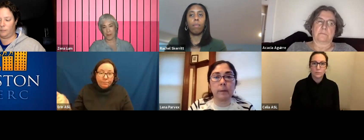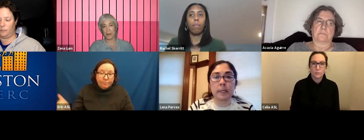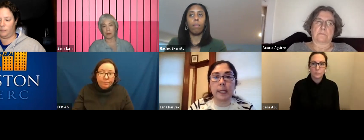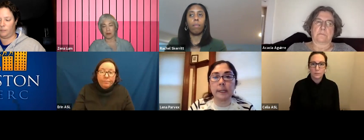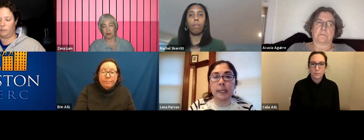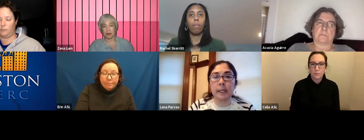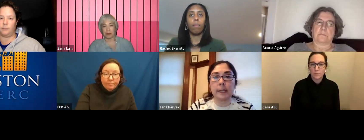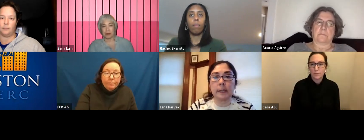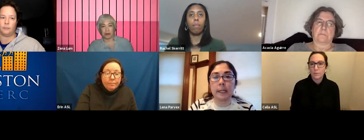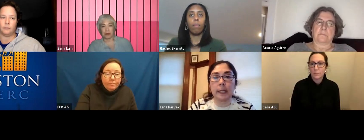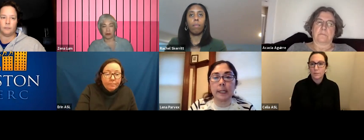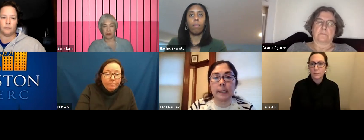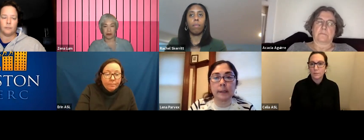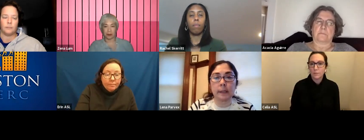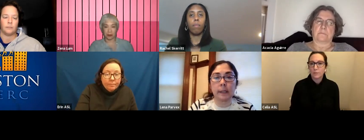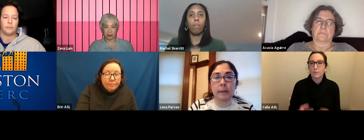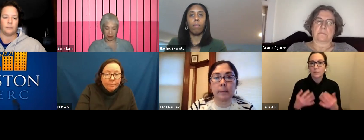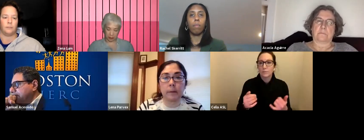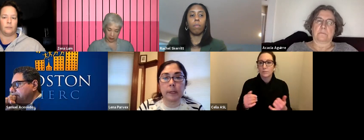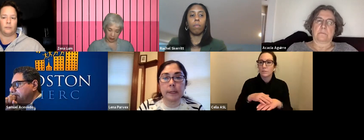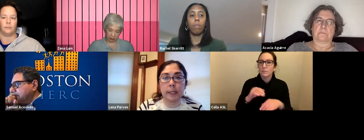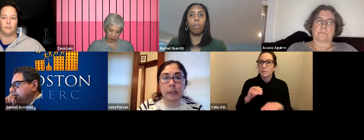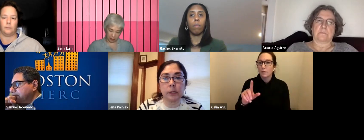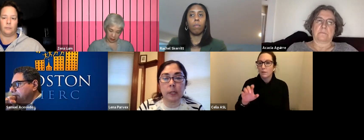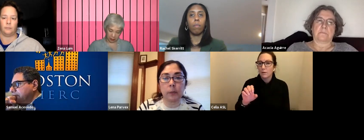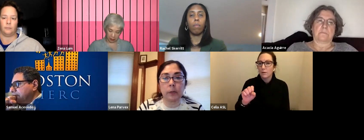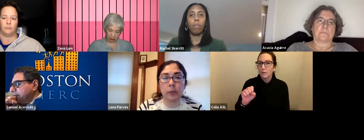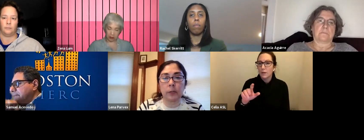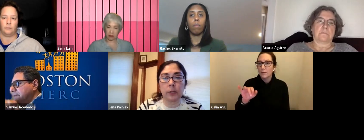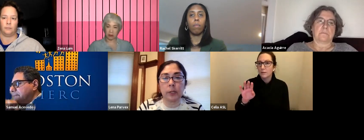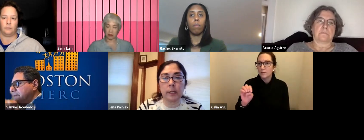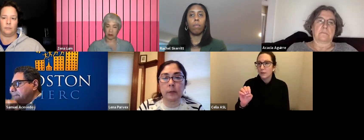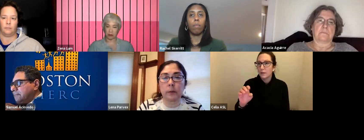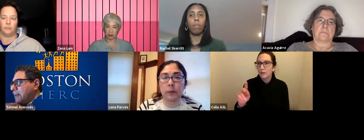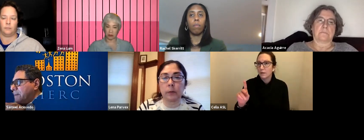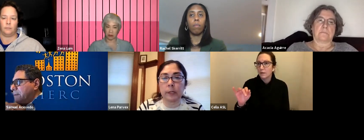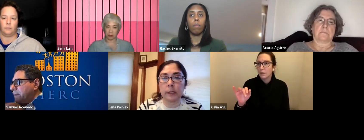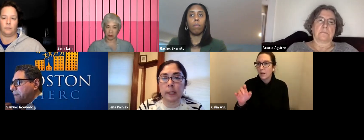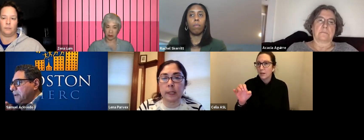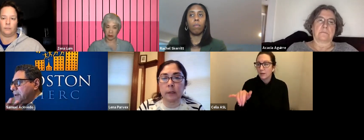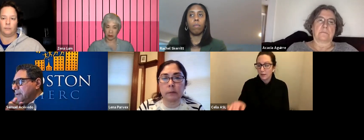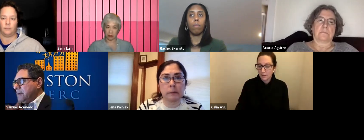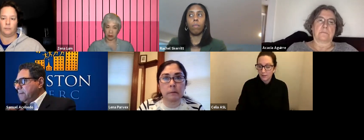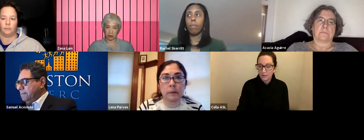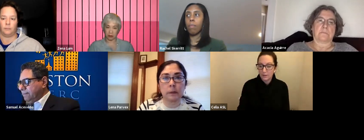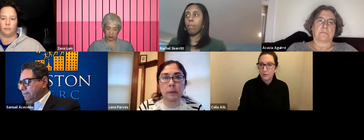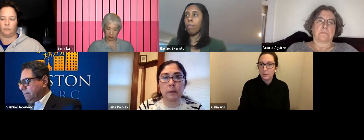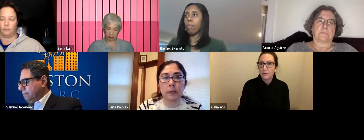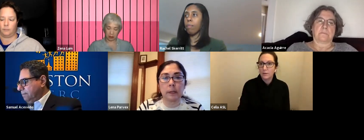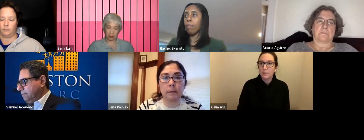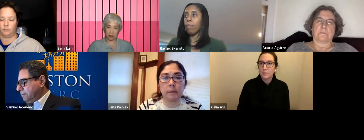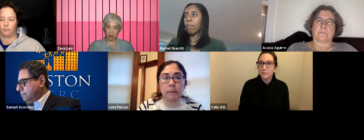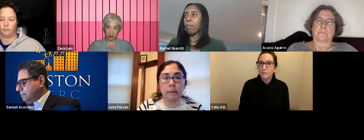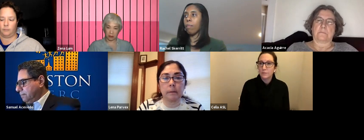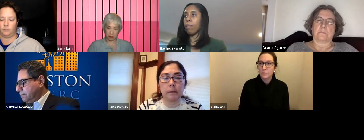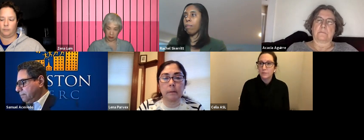Thank you very much. I see that Leslie Kiley is here, so I will call on her. Or on Leslie Kiley.